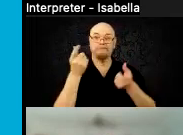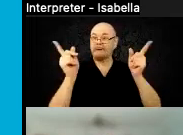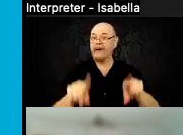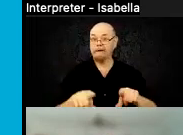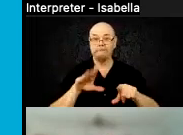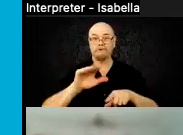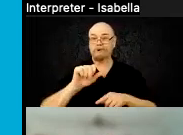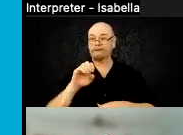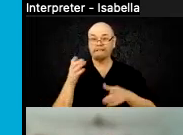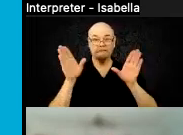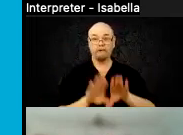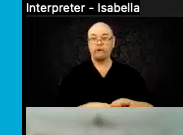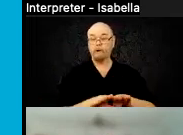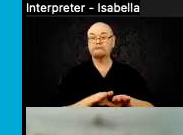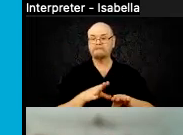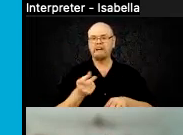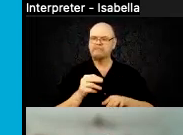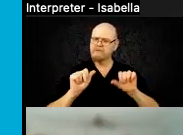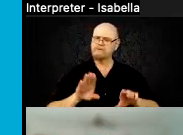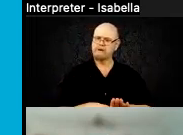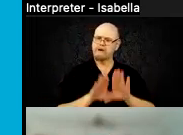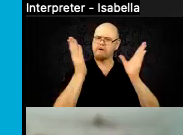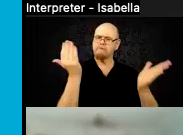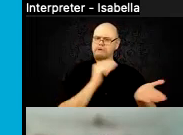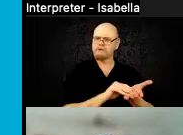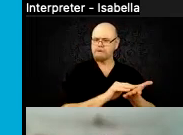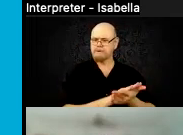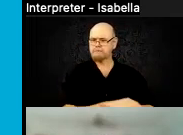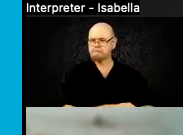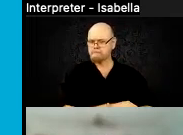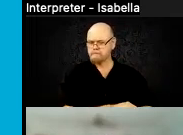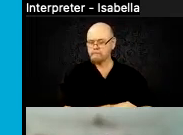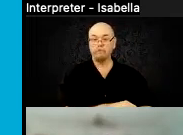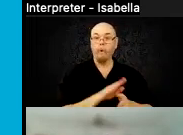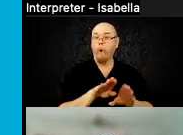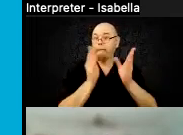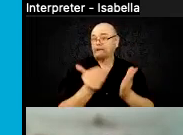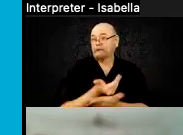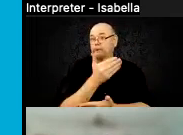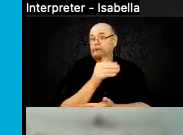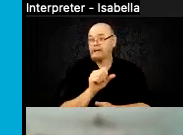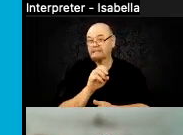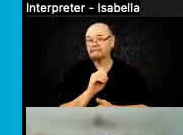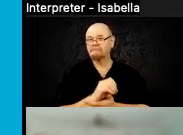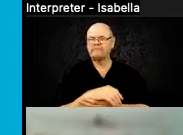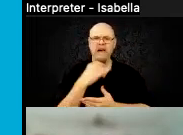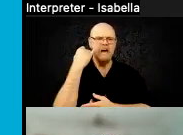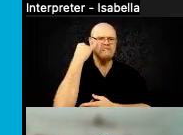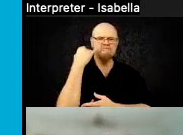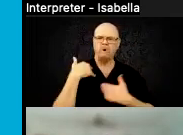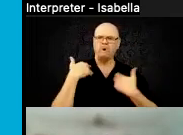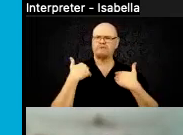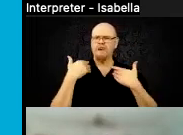closed, you can always reopen it, right? Or open a new case with DRS. This happens a lot with maybe your young person